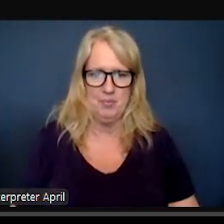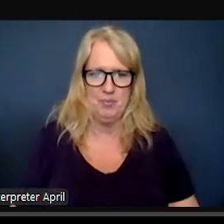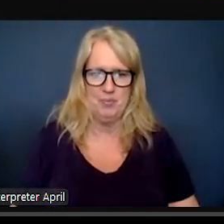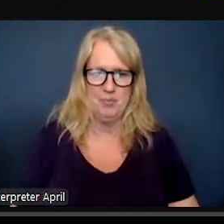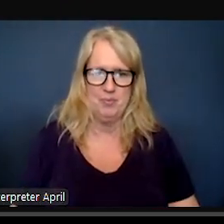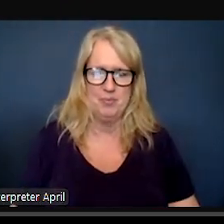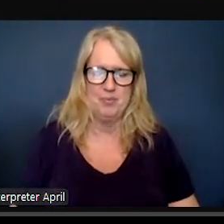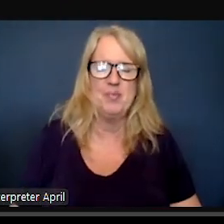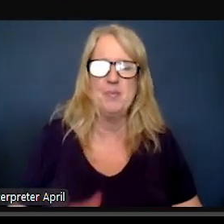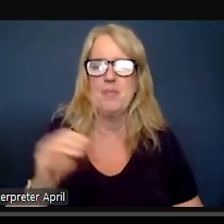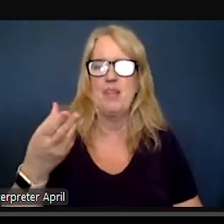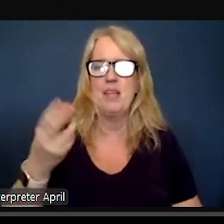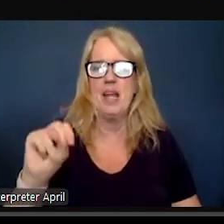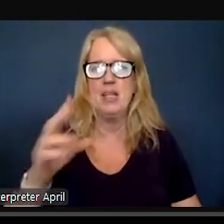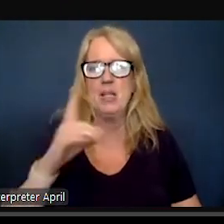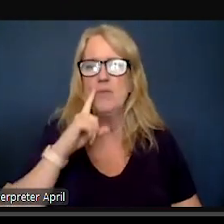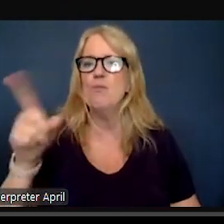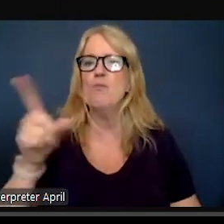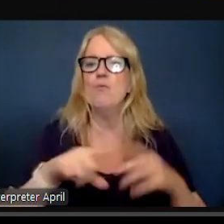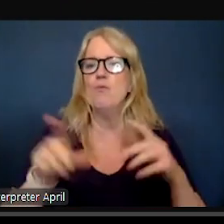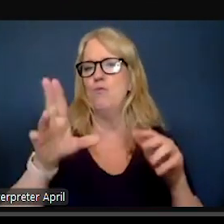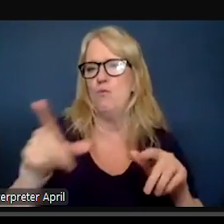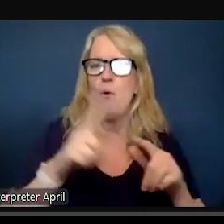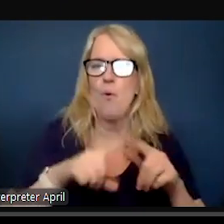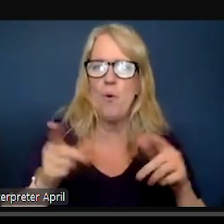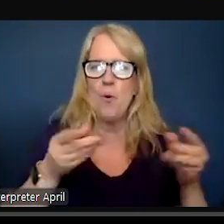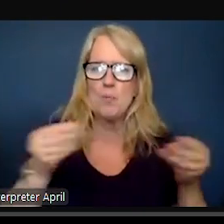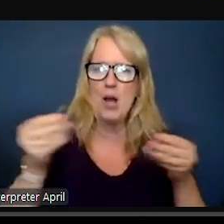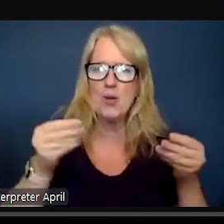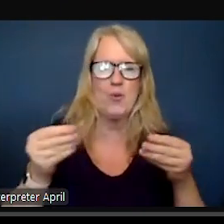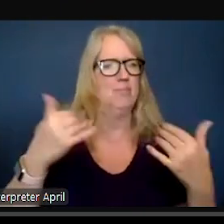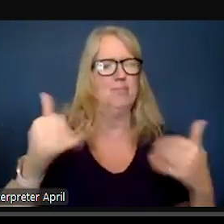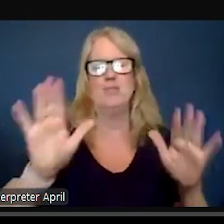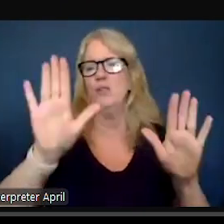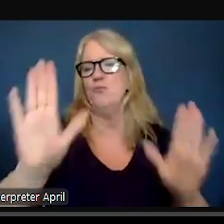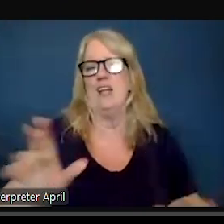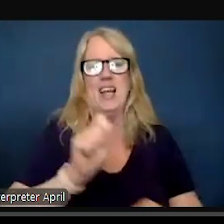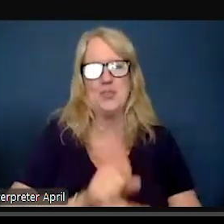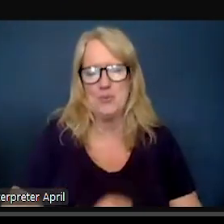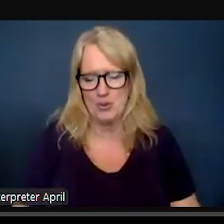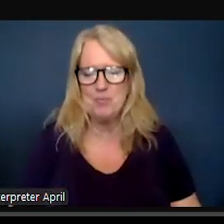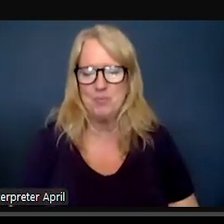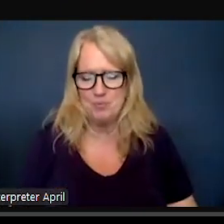Helen, for moderating the panel. You all are doing fantastic work.